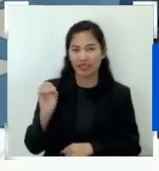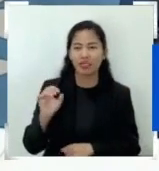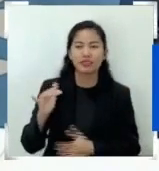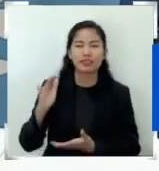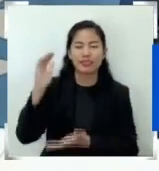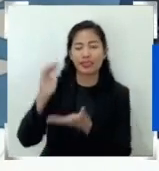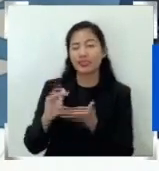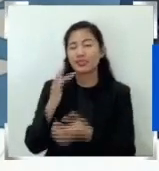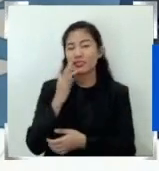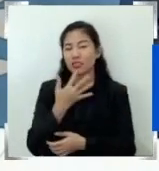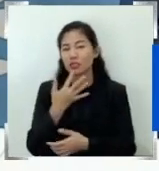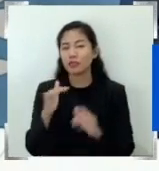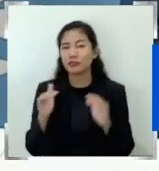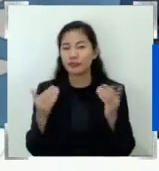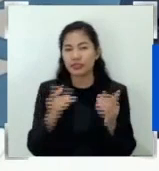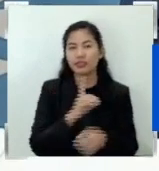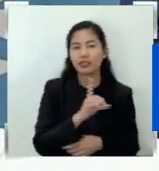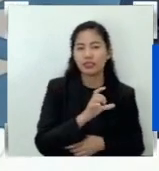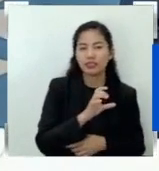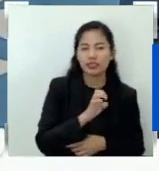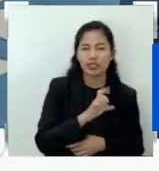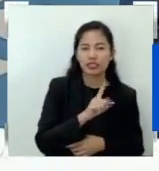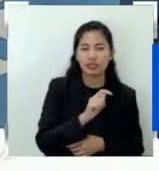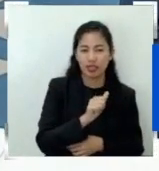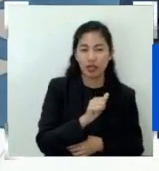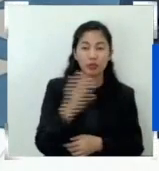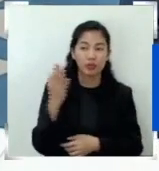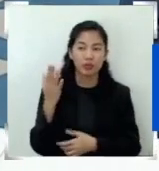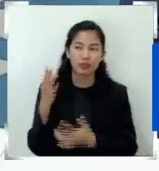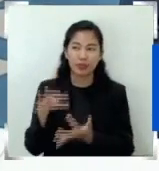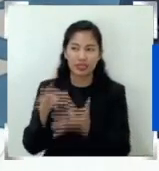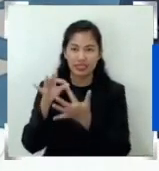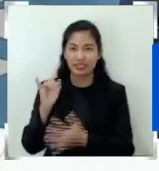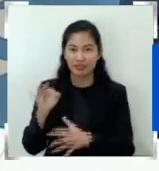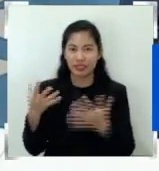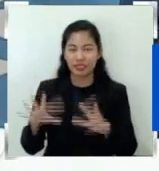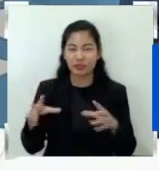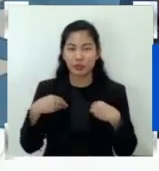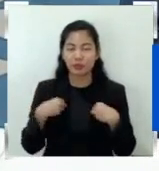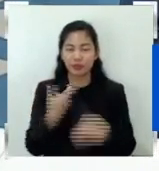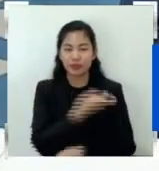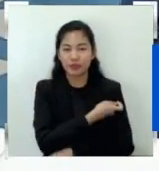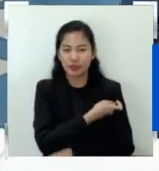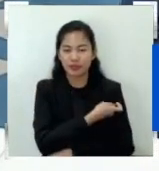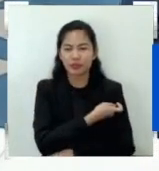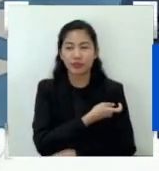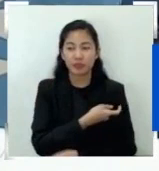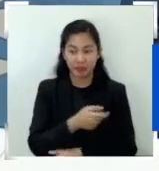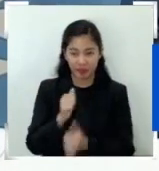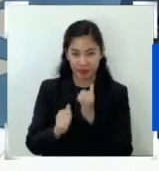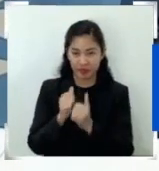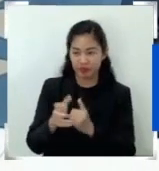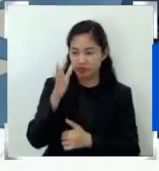Delta, especially in those vaccinated, it does not mean it should be categorized